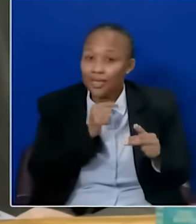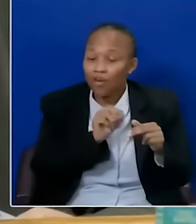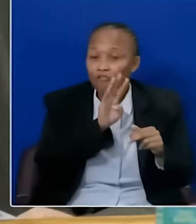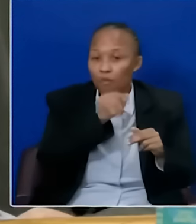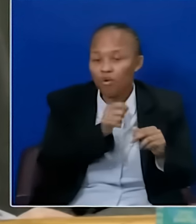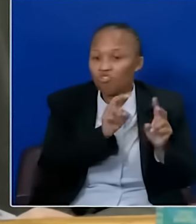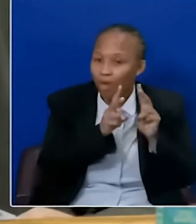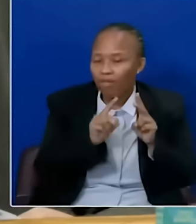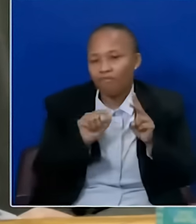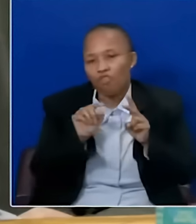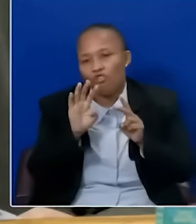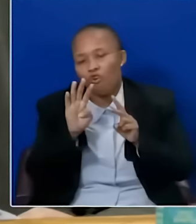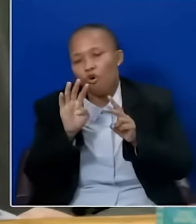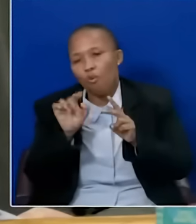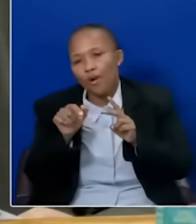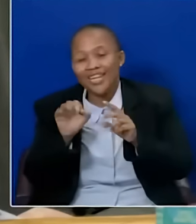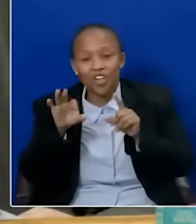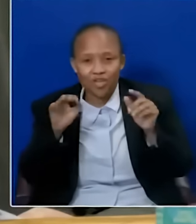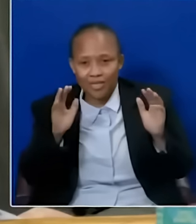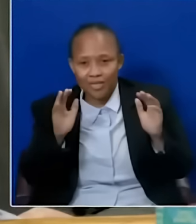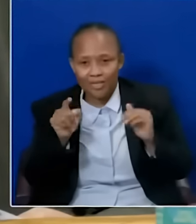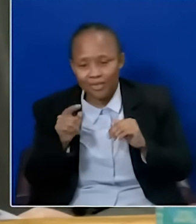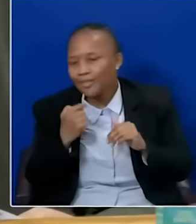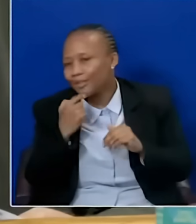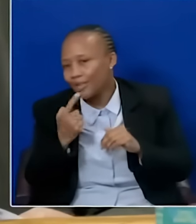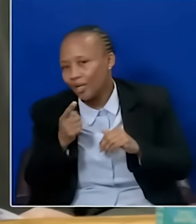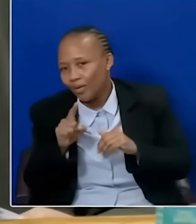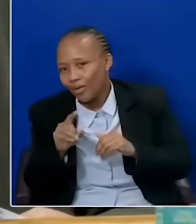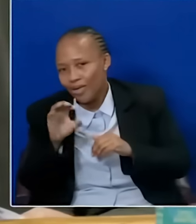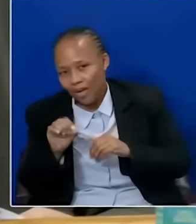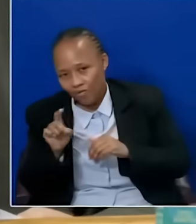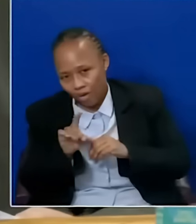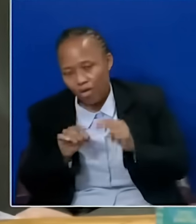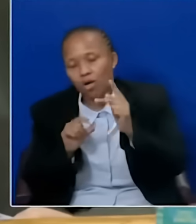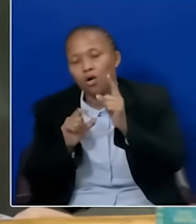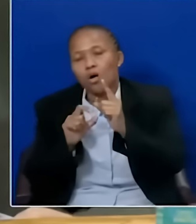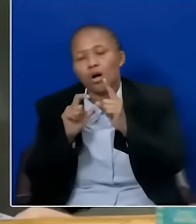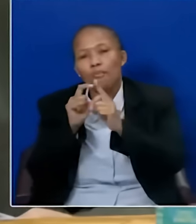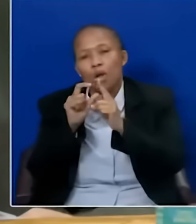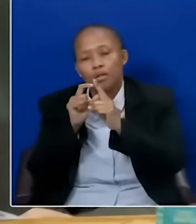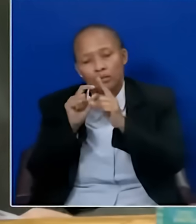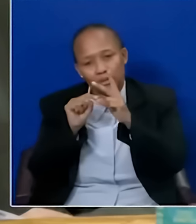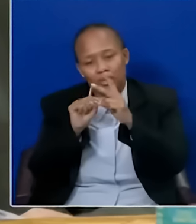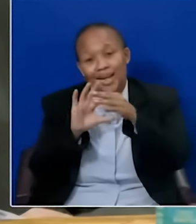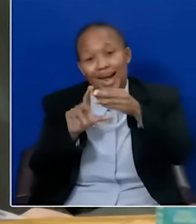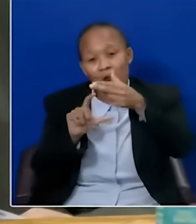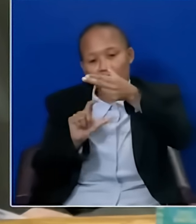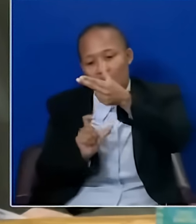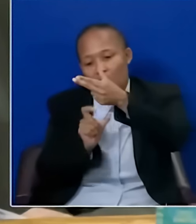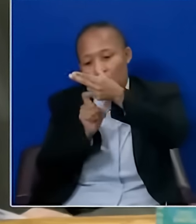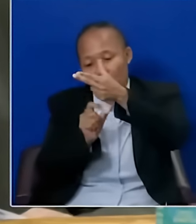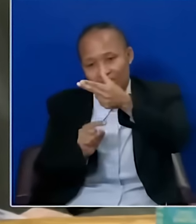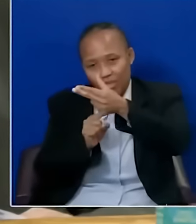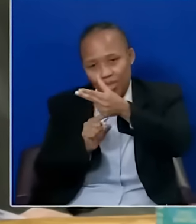and found that they consisted of a primer, cartridge case, bullet, and propellant. In other words, what he should have referred to in